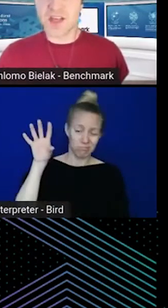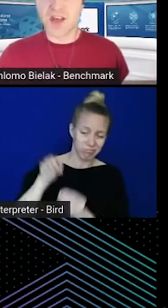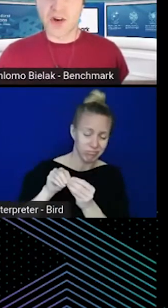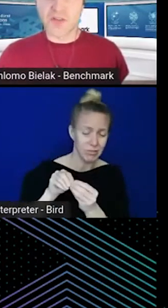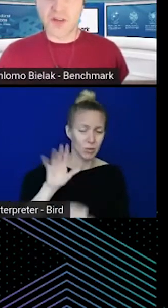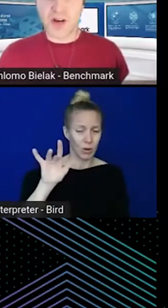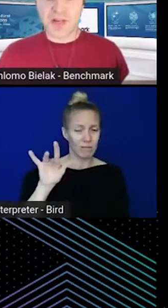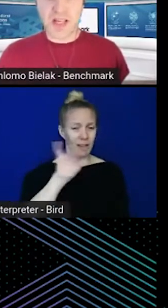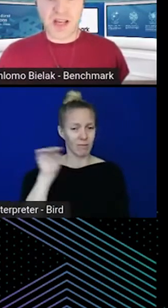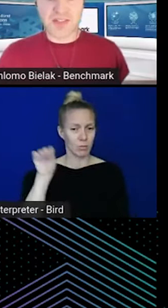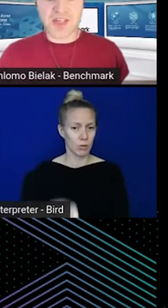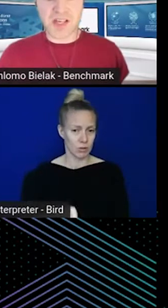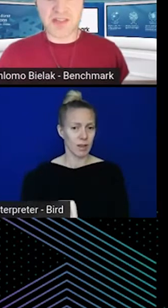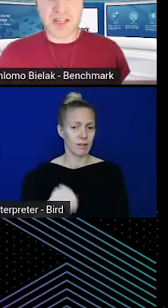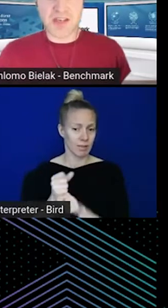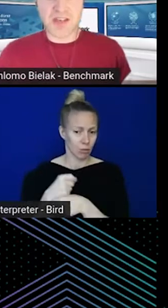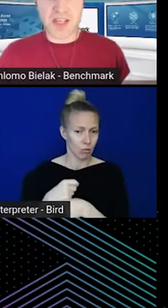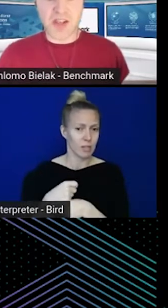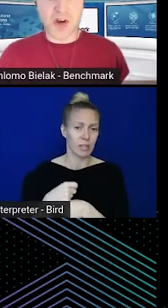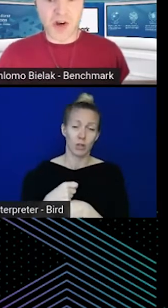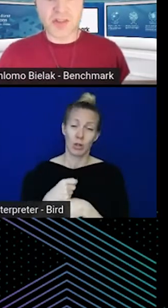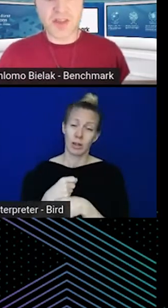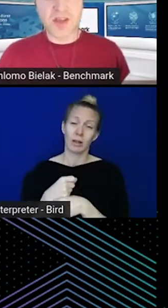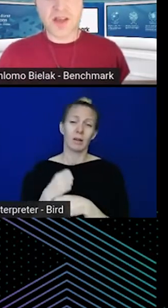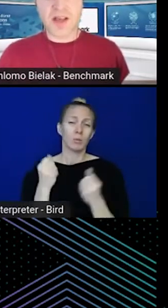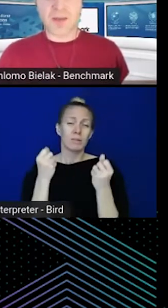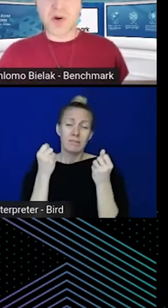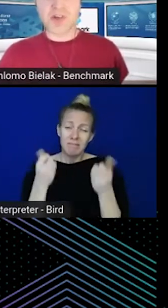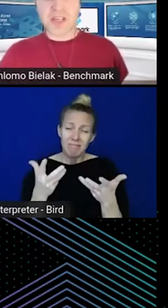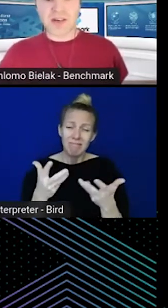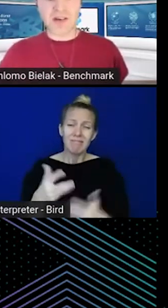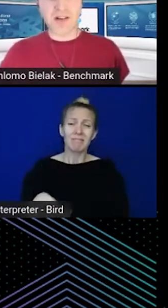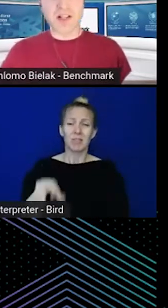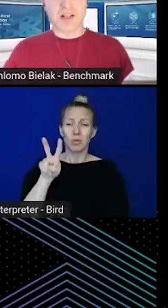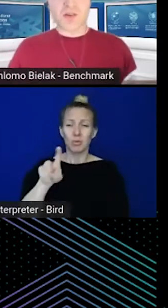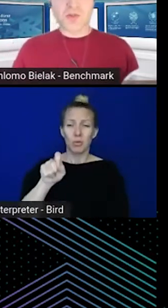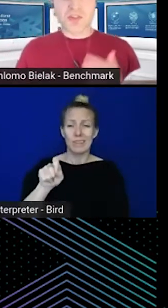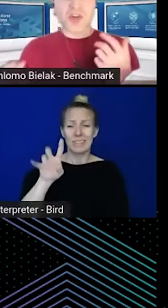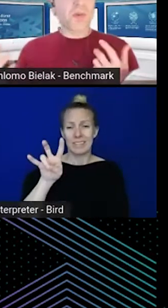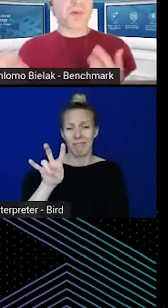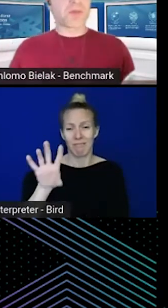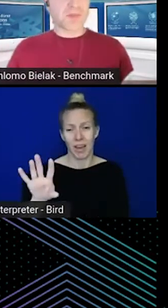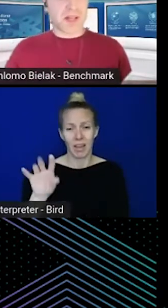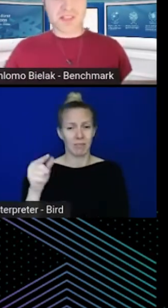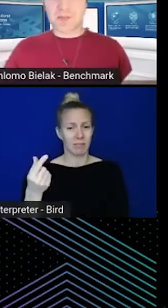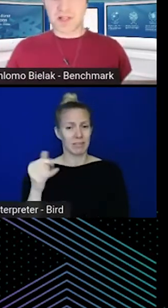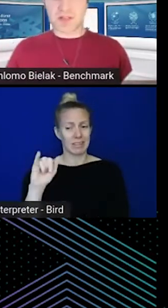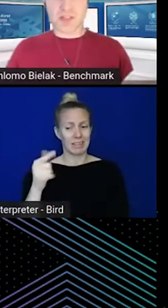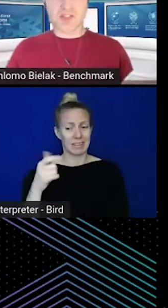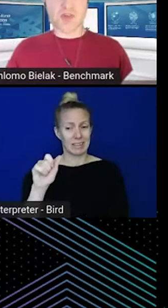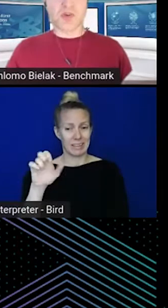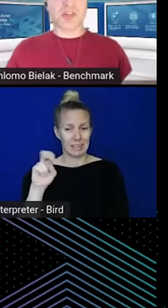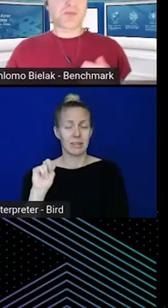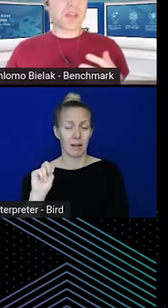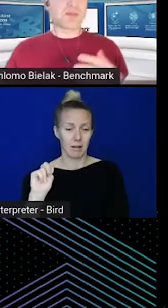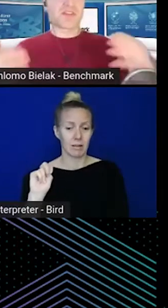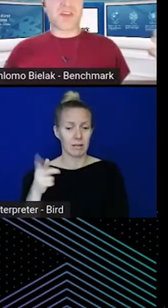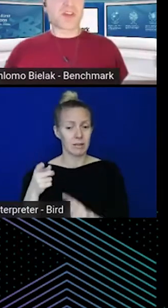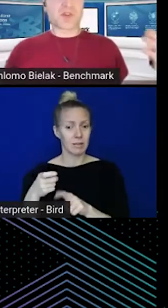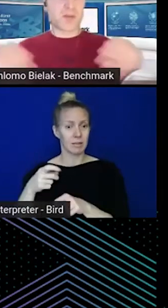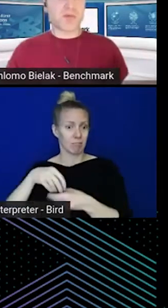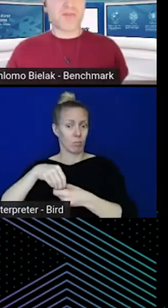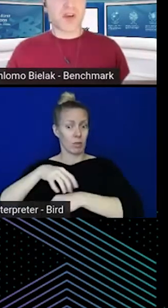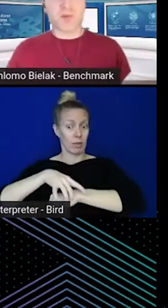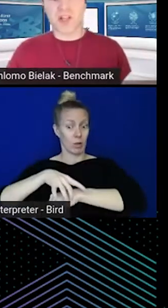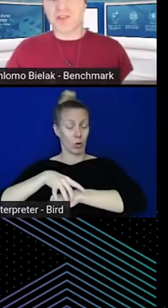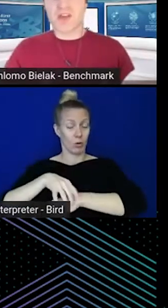gigatons of carbon dioxide in the earth per year. There's a corporate responsibility. So the question becomes, if I